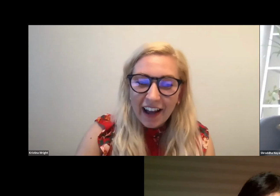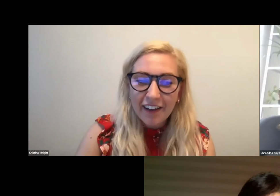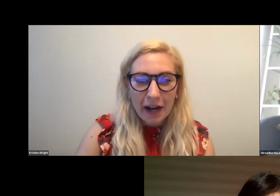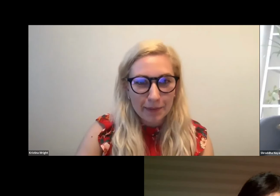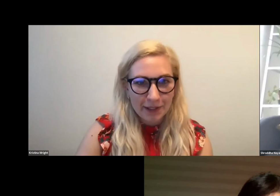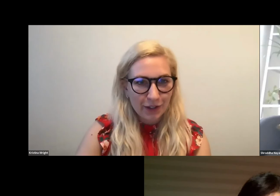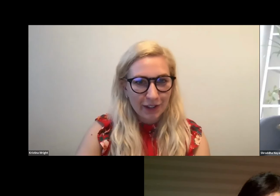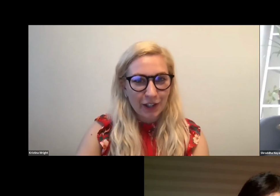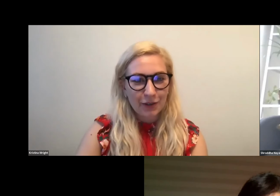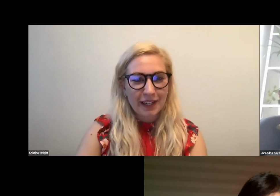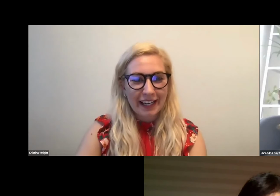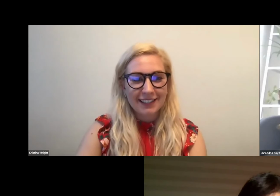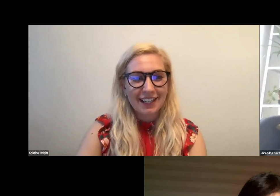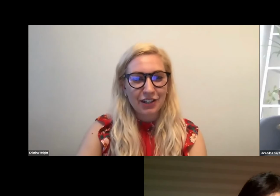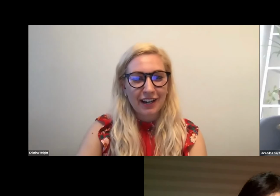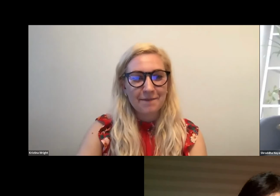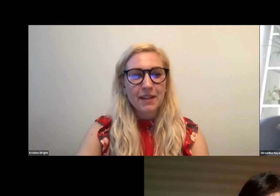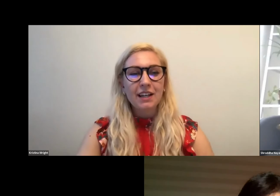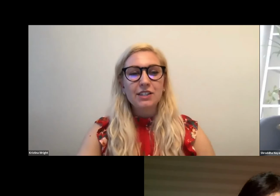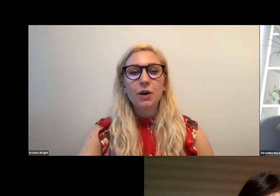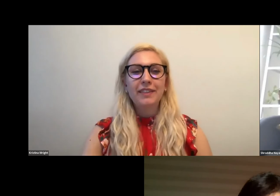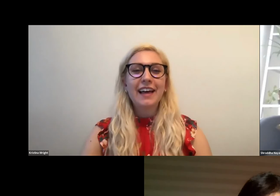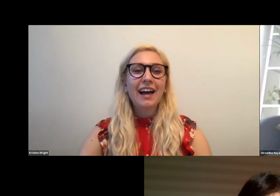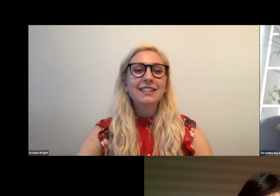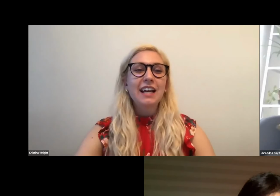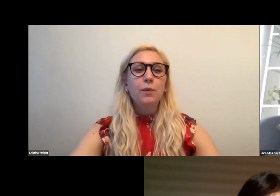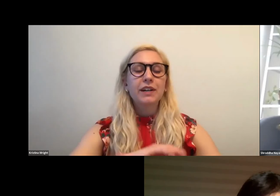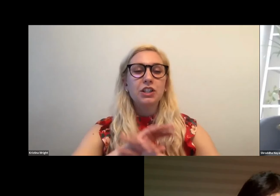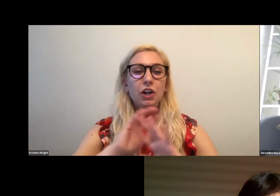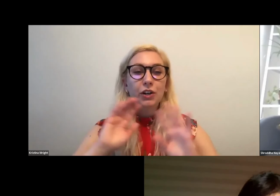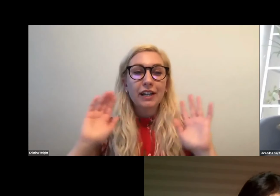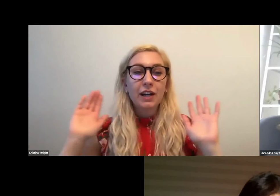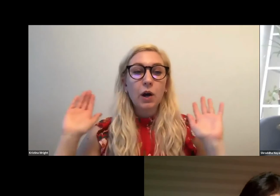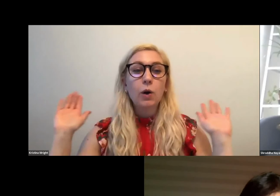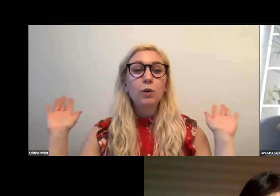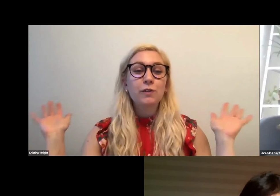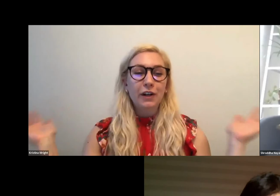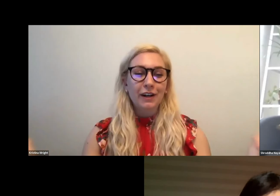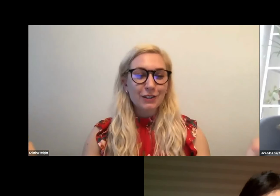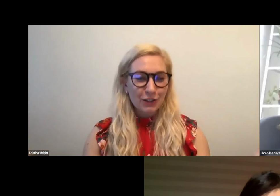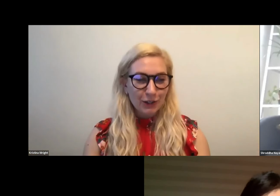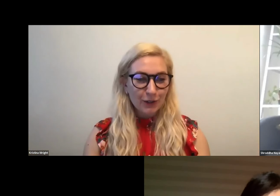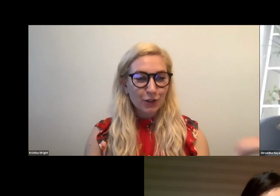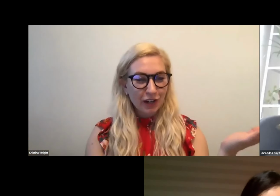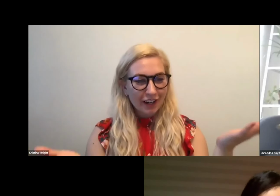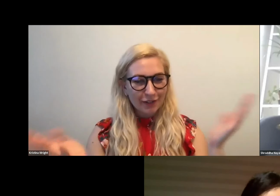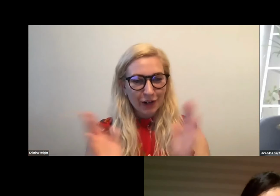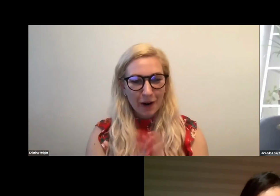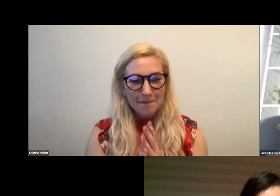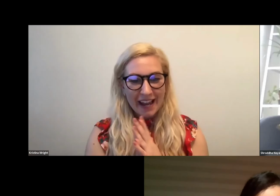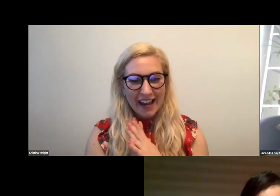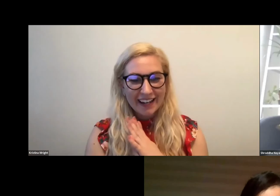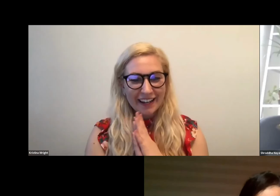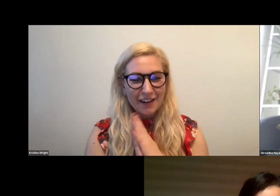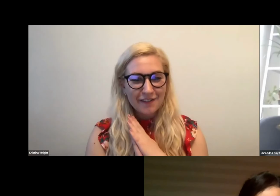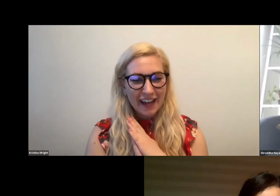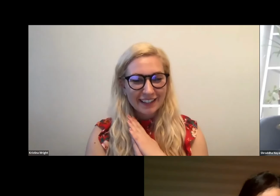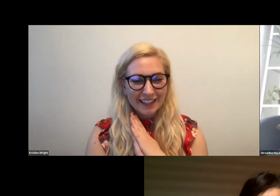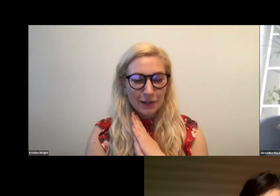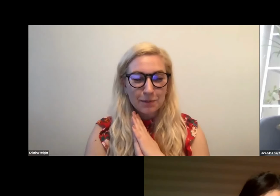end of our episode during the Q&A session. So with that, we're going to turn it over to Shraddha for our